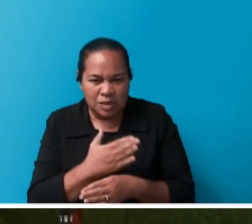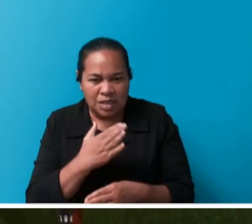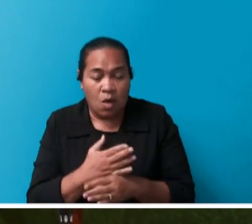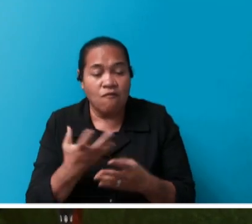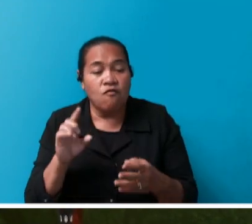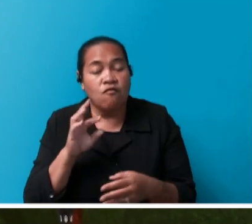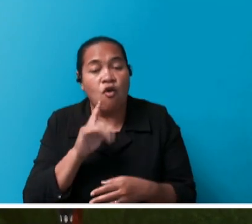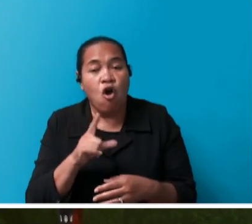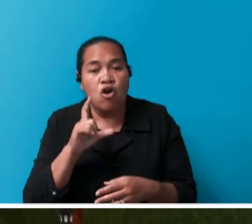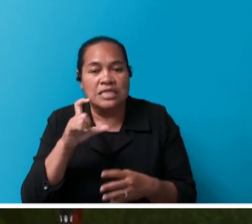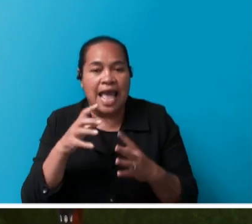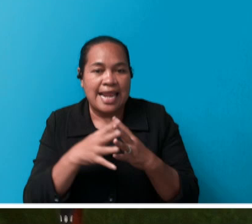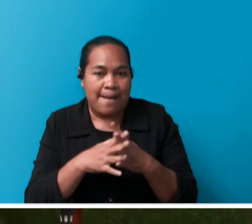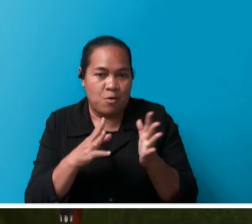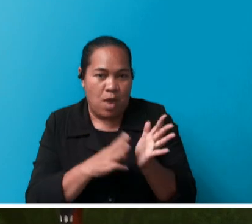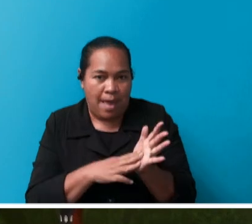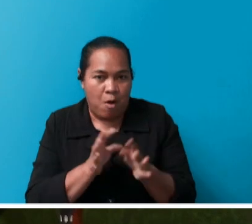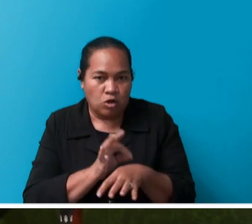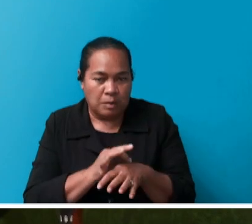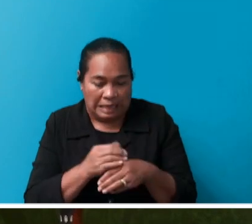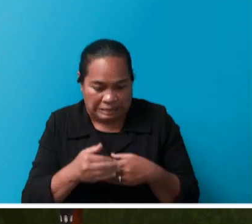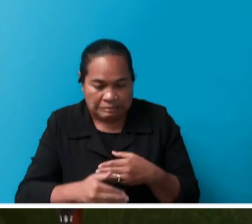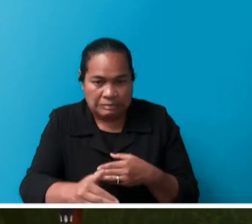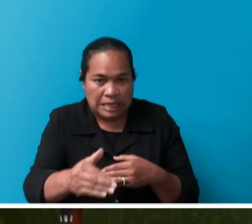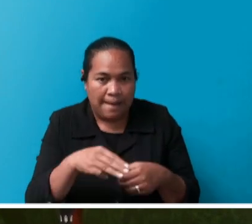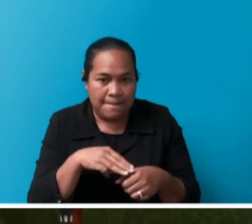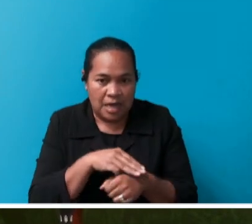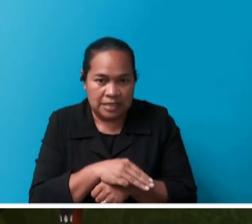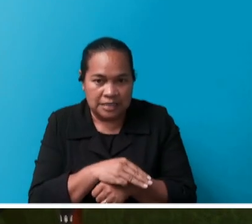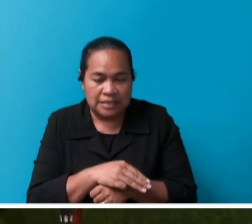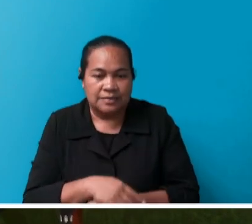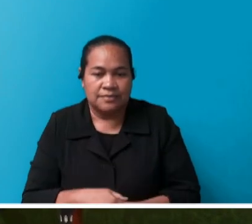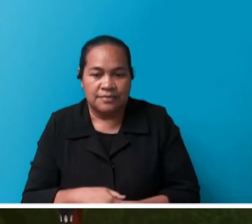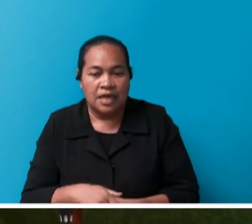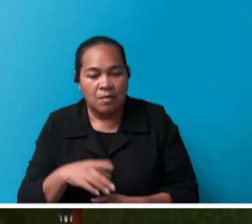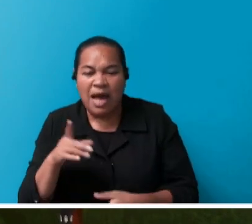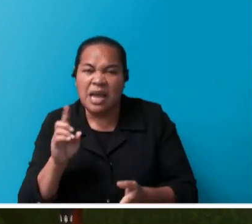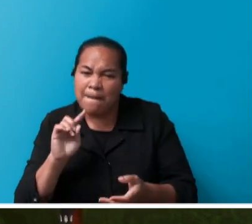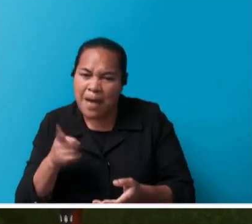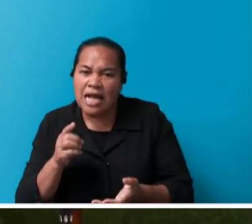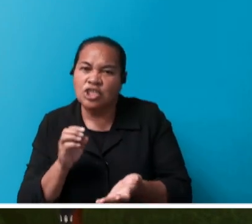CWM hospital in coming months while services at the hospital will continue.